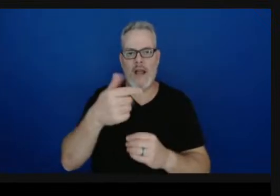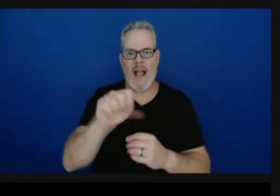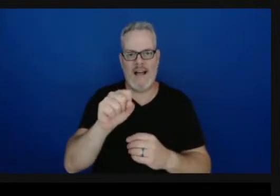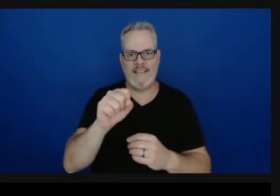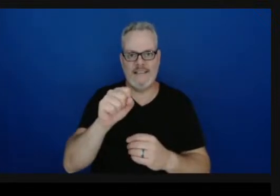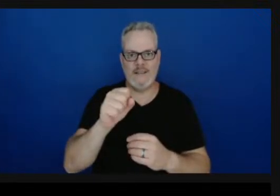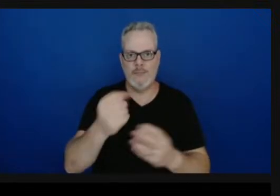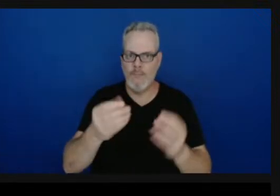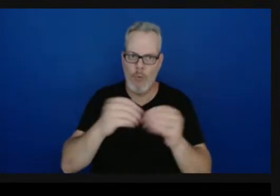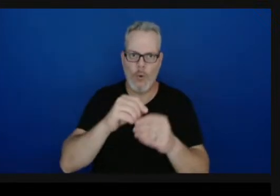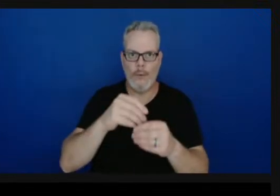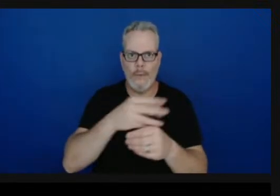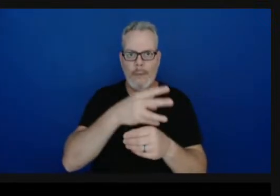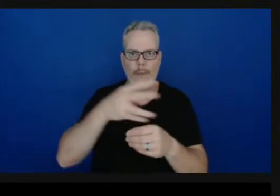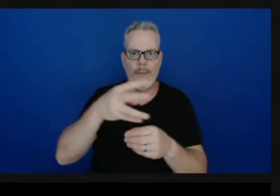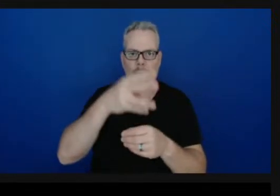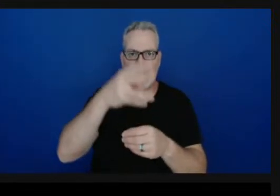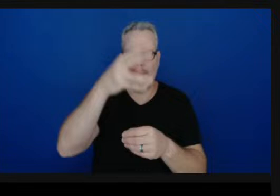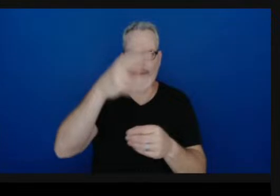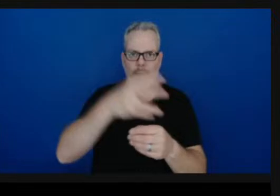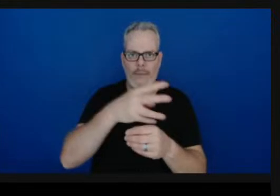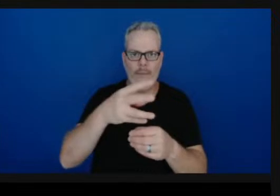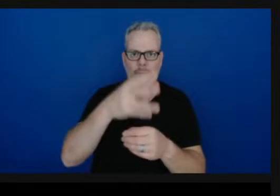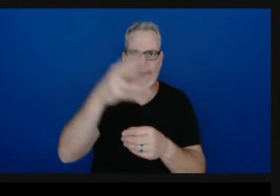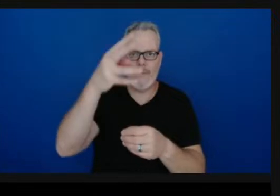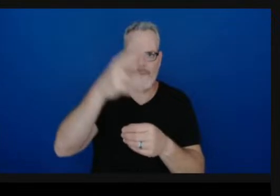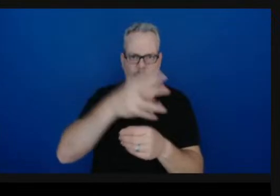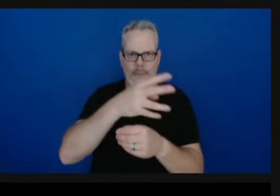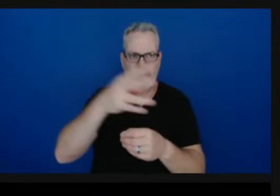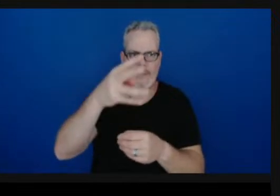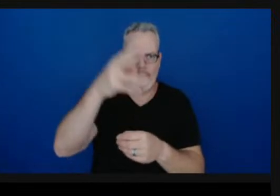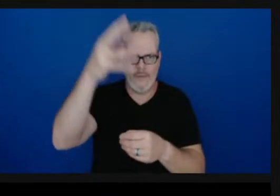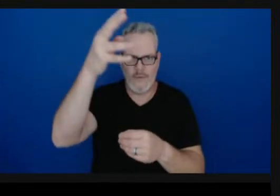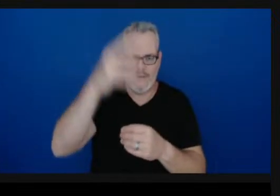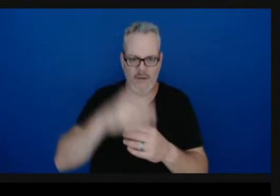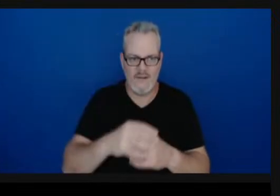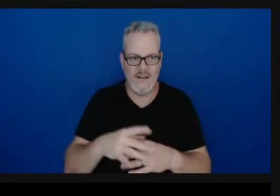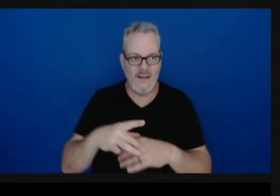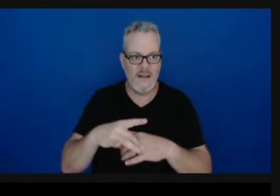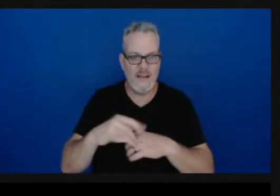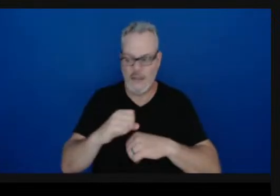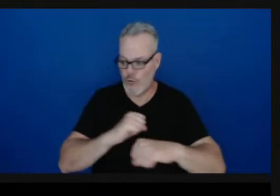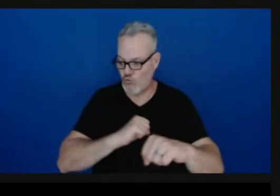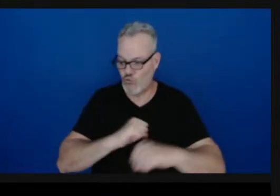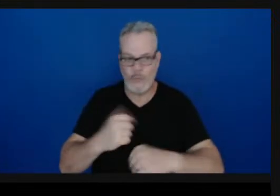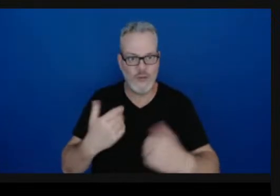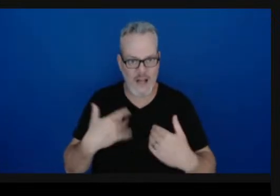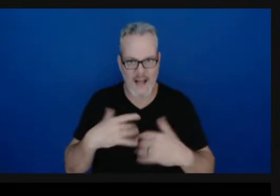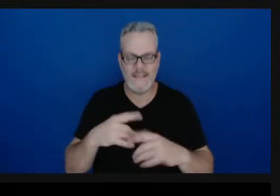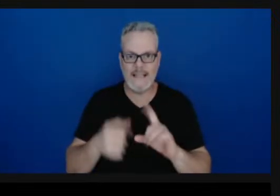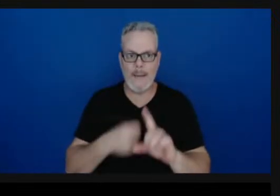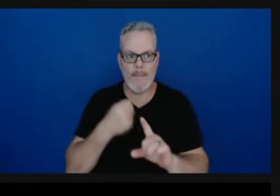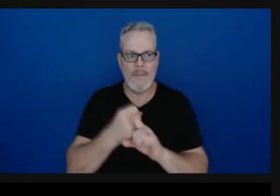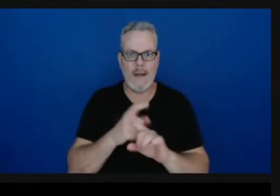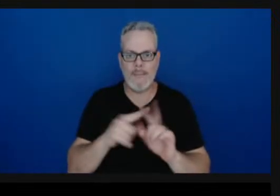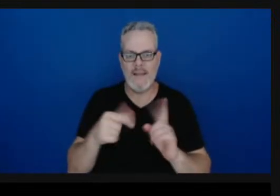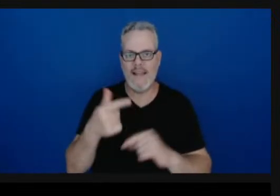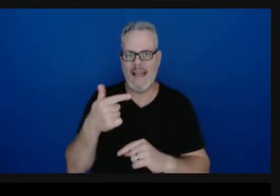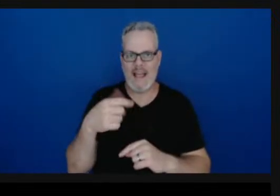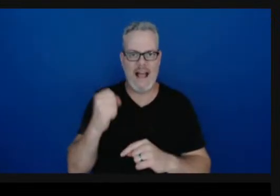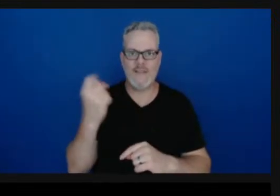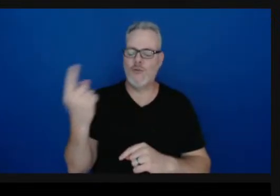something that I was kind of poking at them a while ago. Like, every eruption has an impact. It might only be the gas, but the gas is almost always an